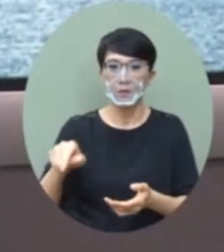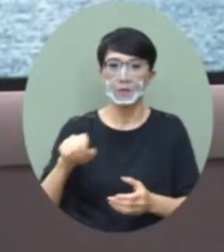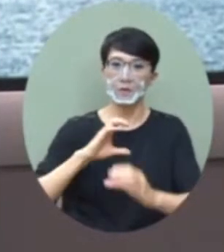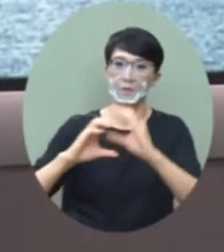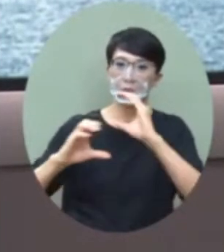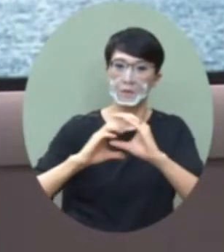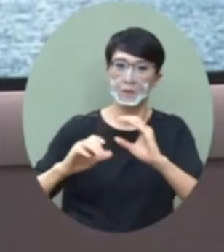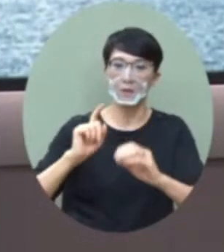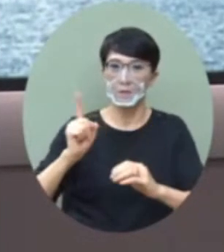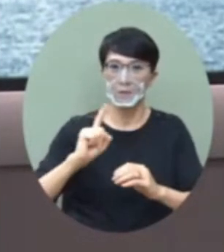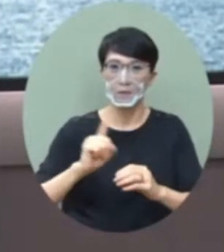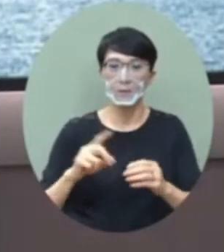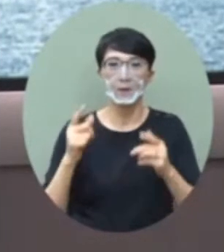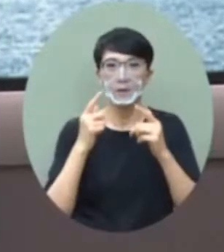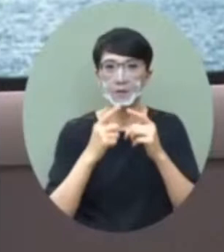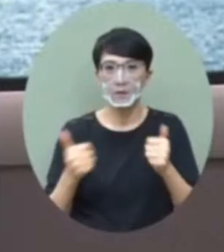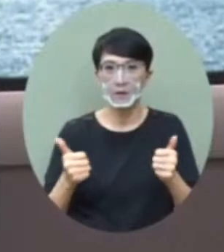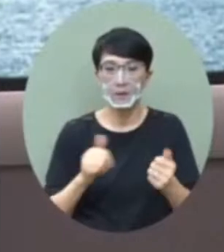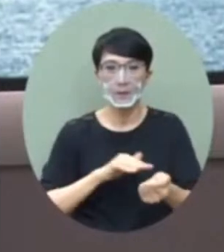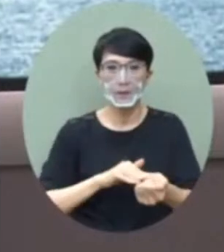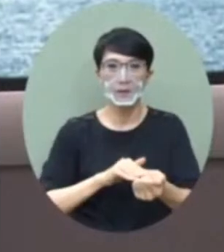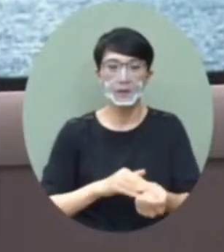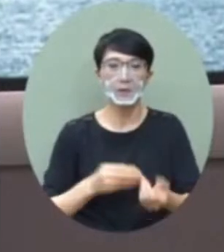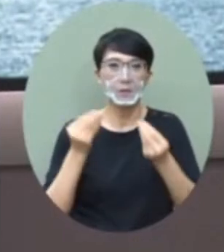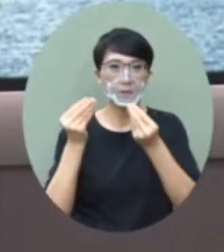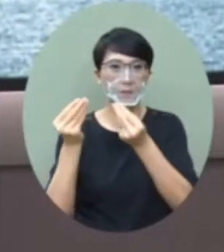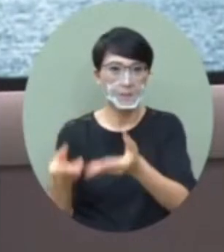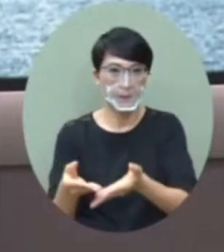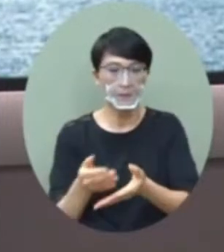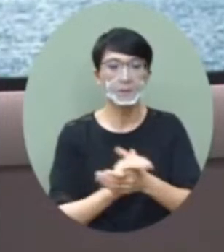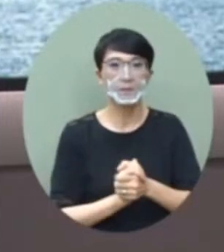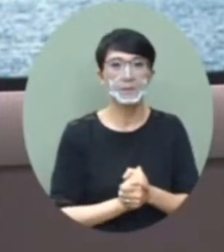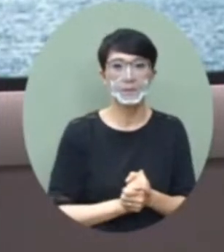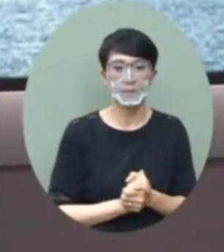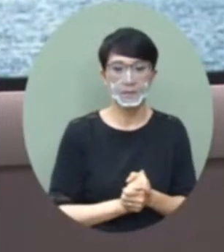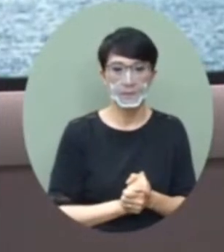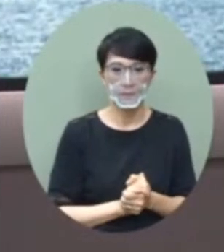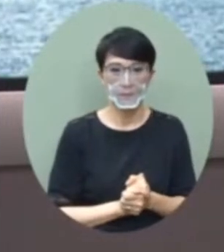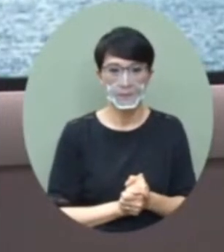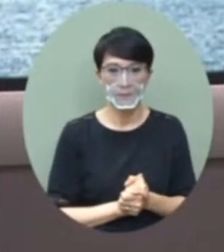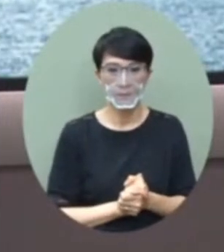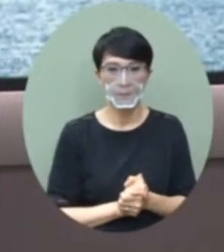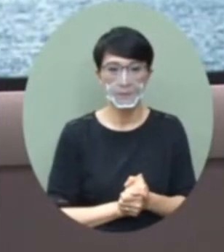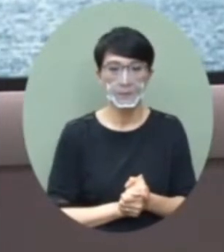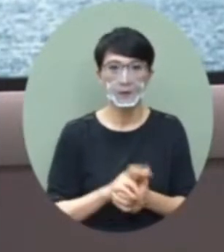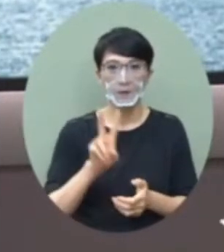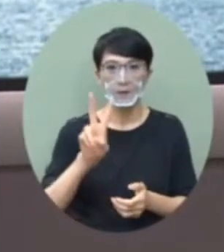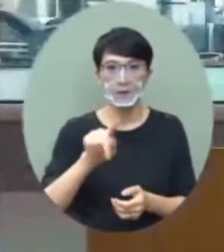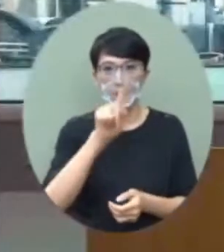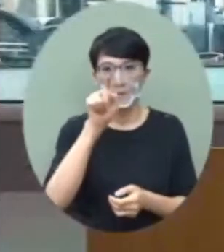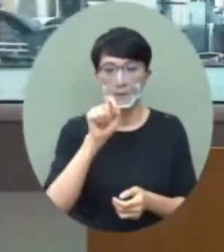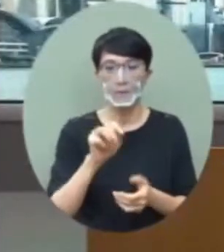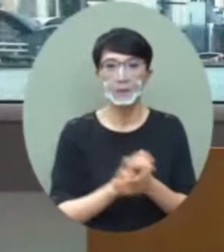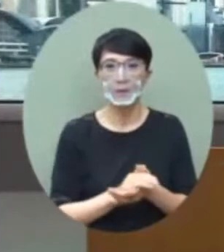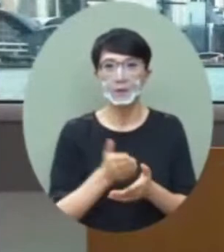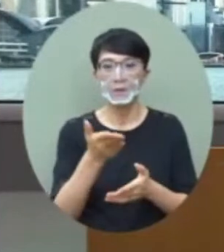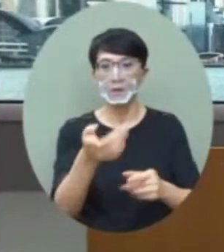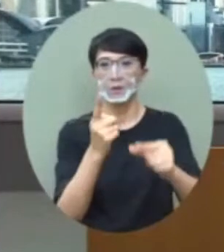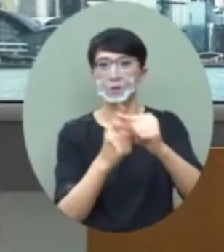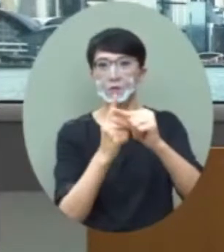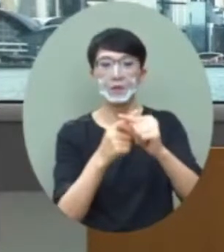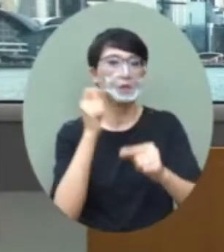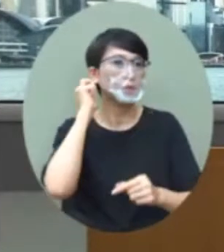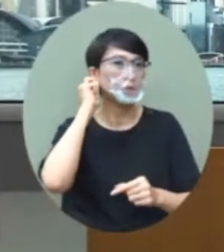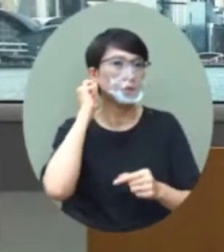risky is the transmission of COVID-19 in beaches, which are open-air environments? Is the closure of all government